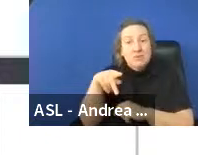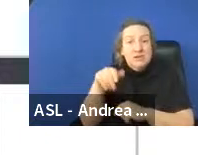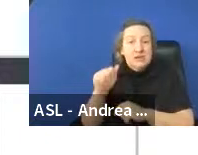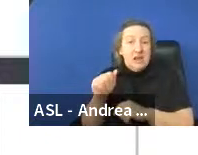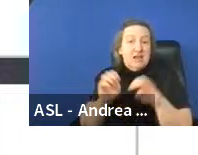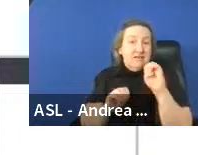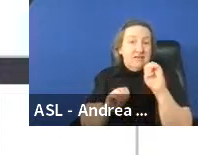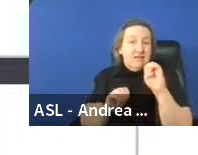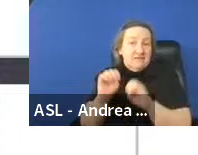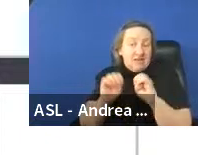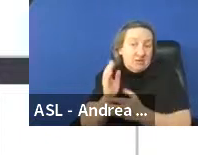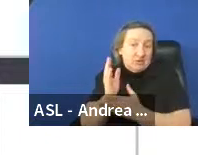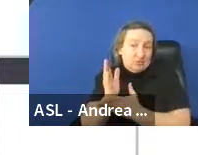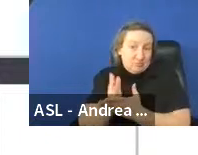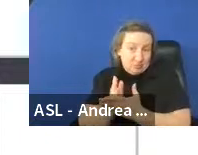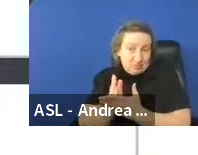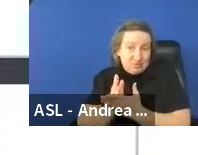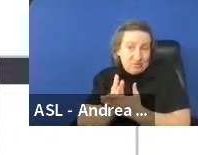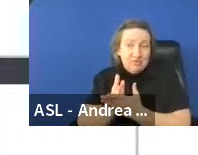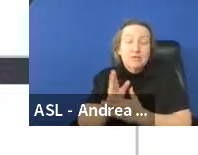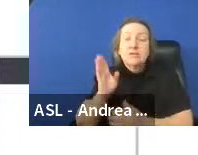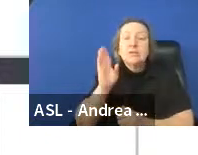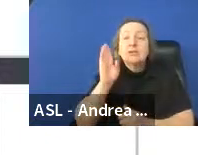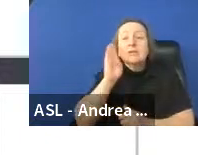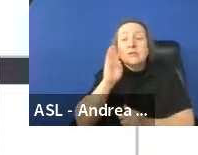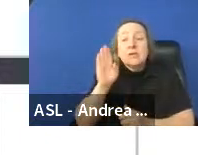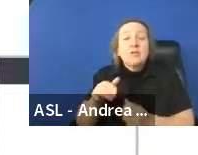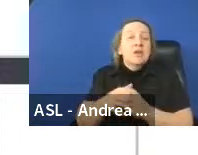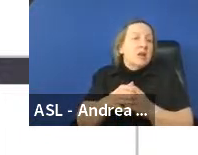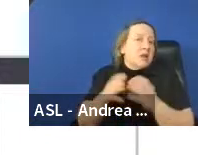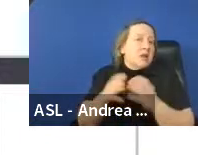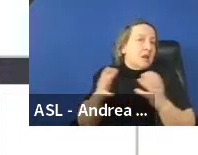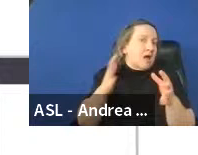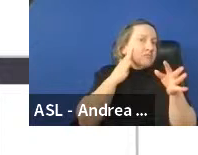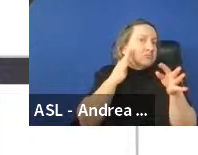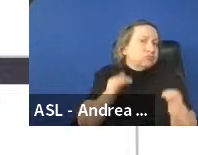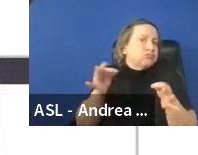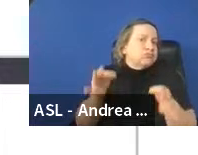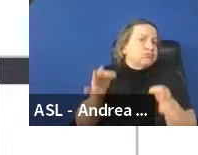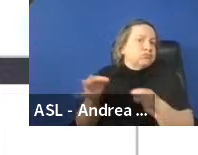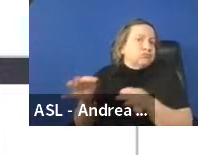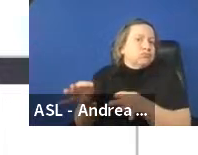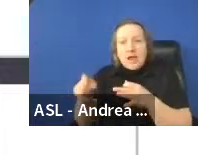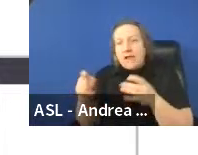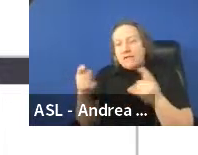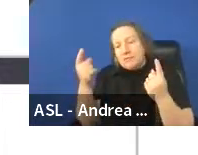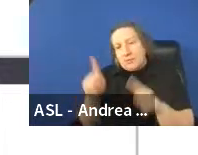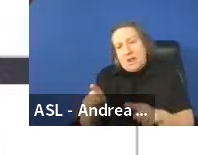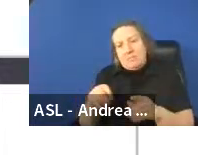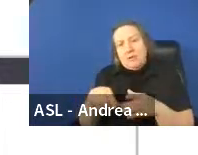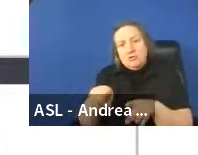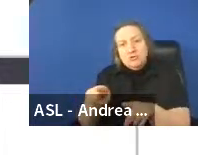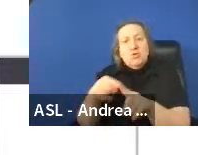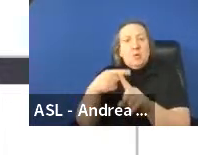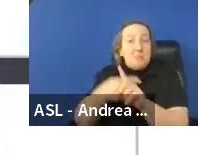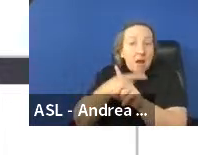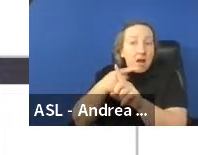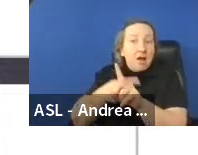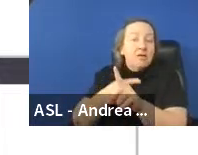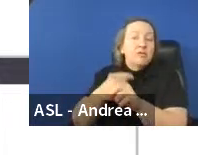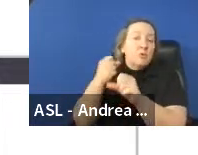stage of this, knowing that there's a lot of decision making that happens in the months and years